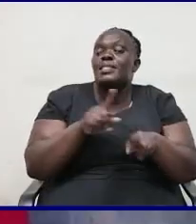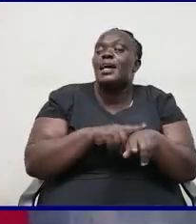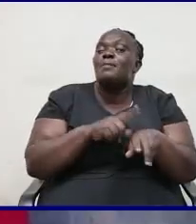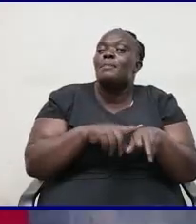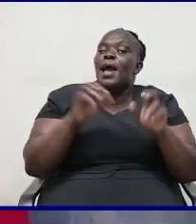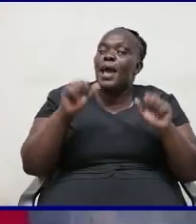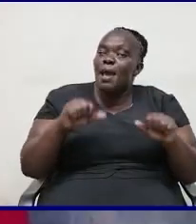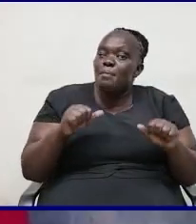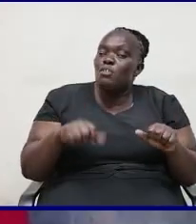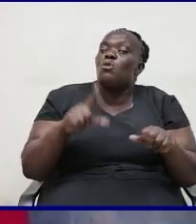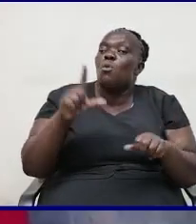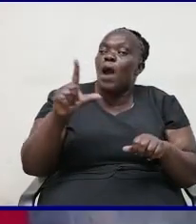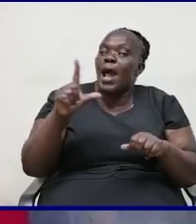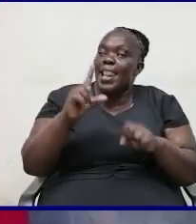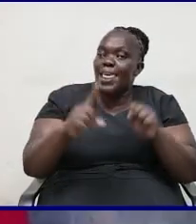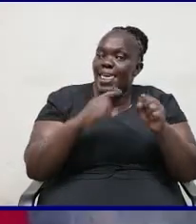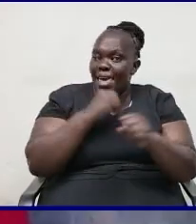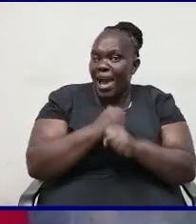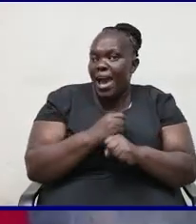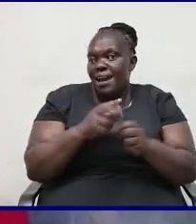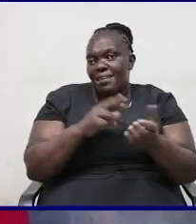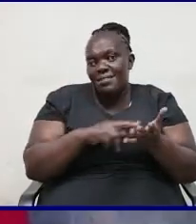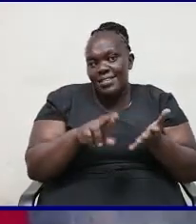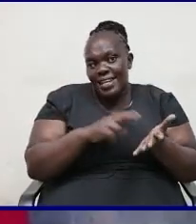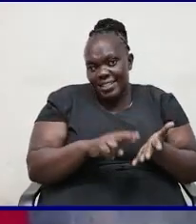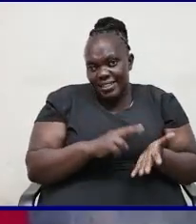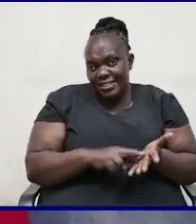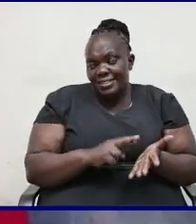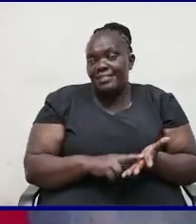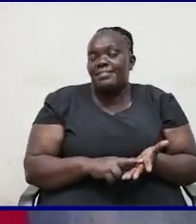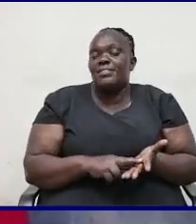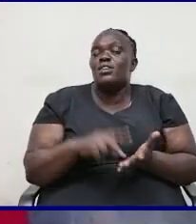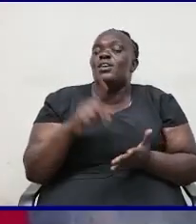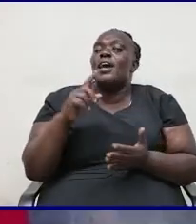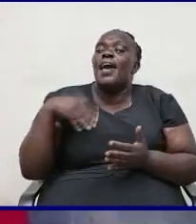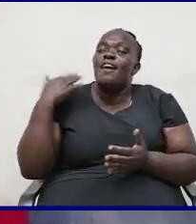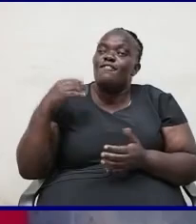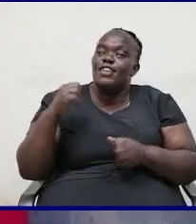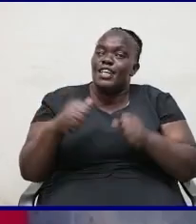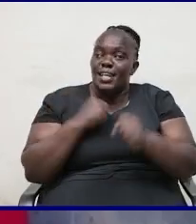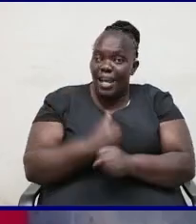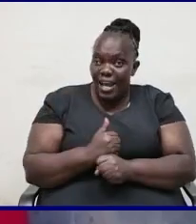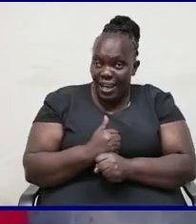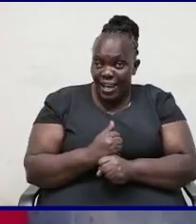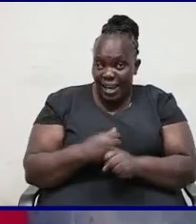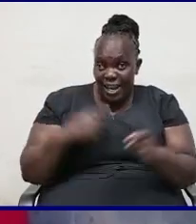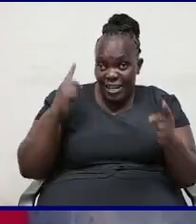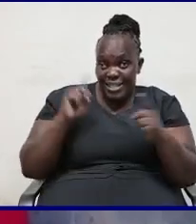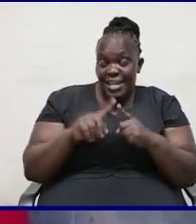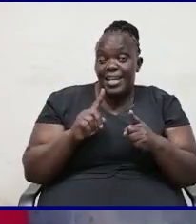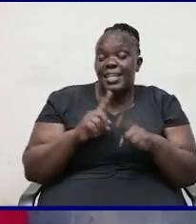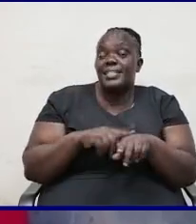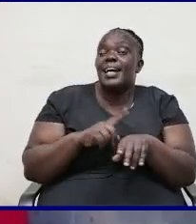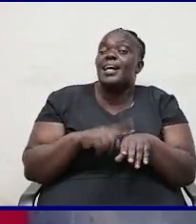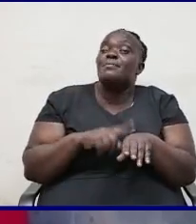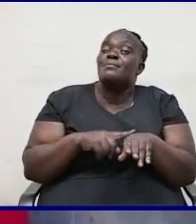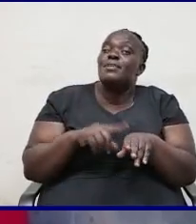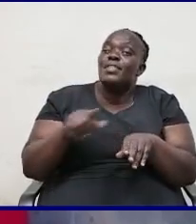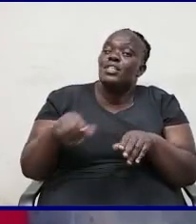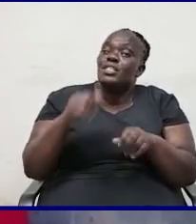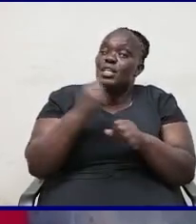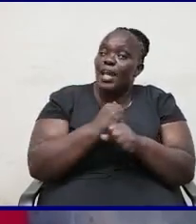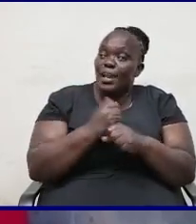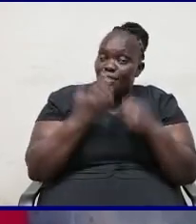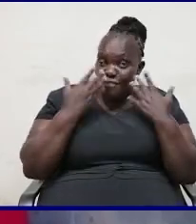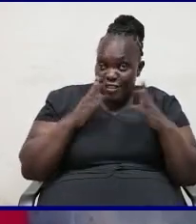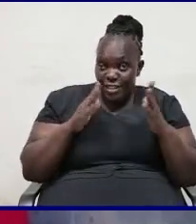time, be able to lease per year. There'll be this an amount they'll be paying per year, okay. And it's only a time then when. So that's what we